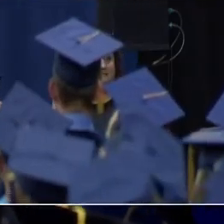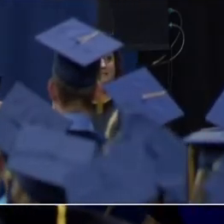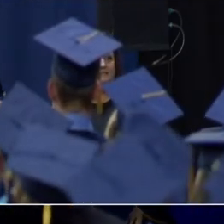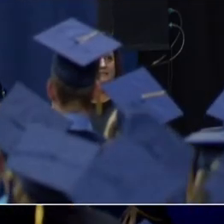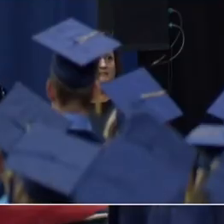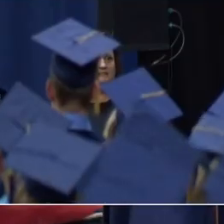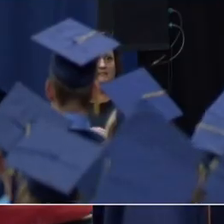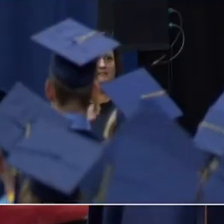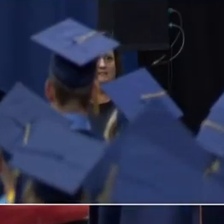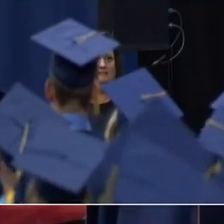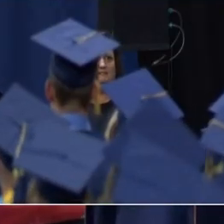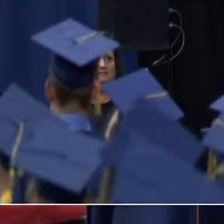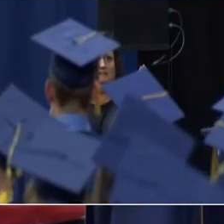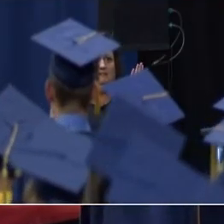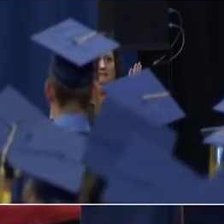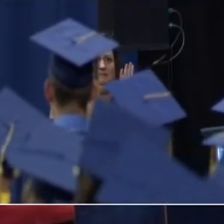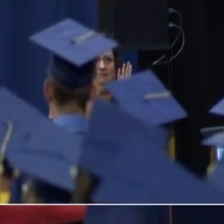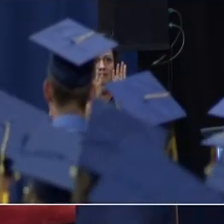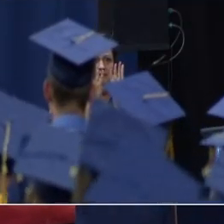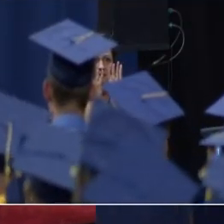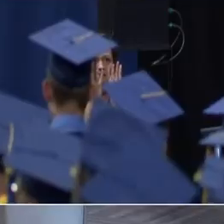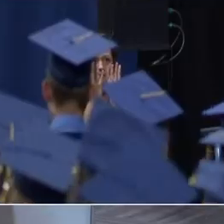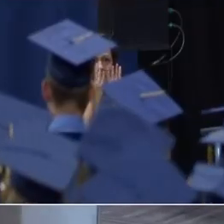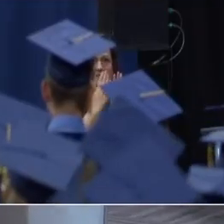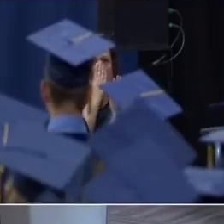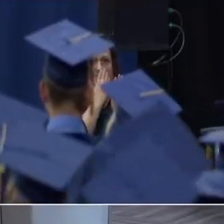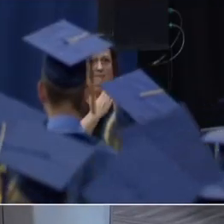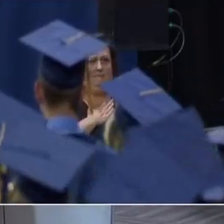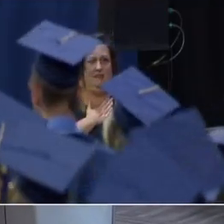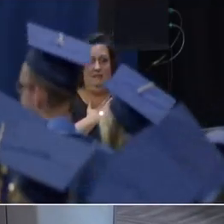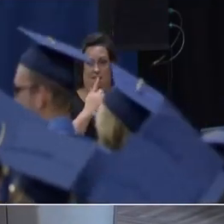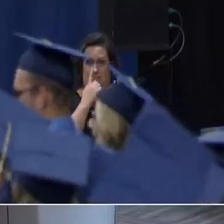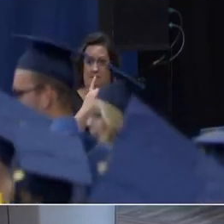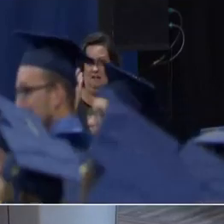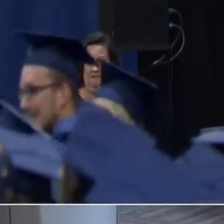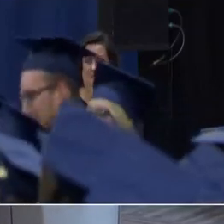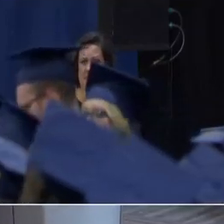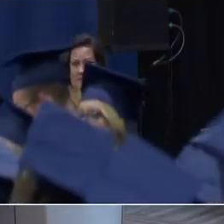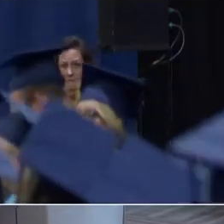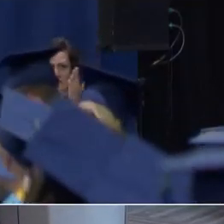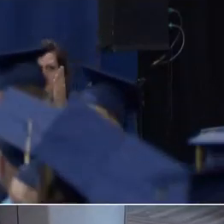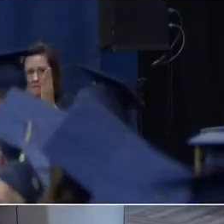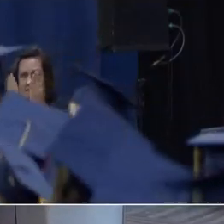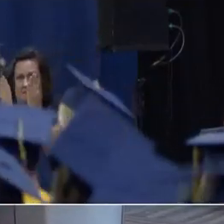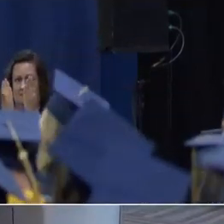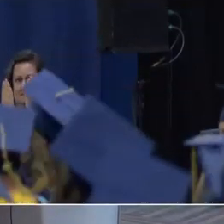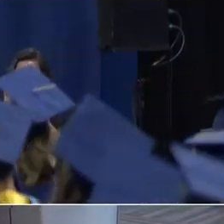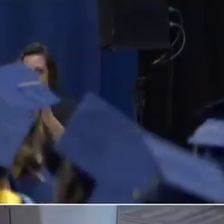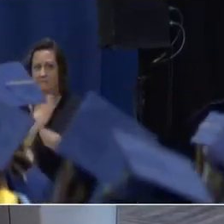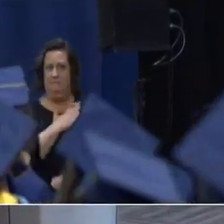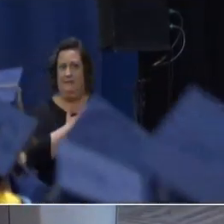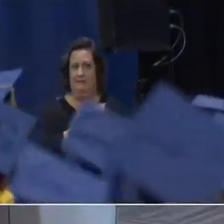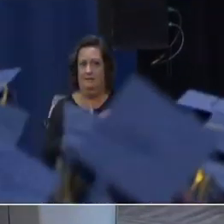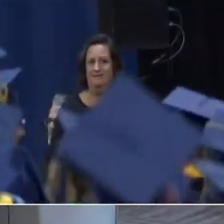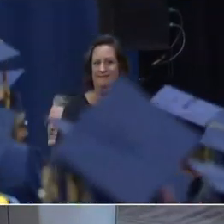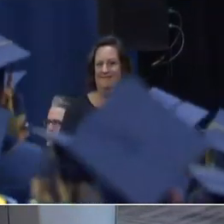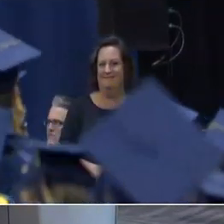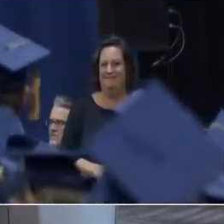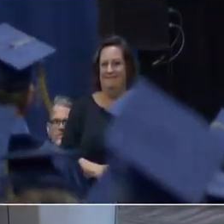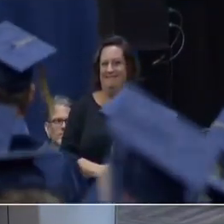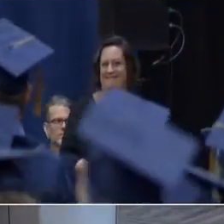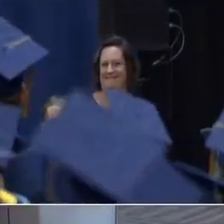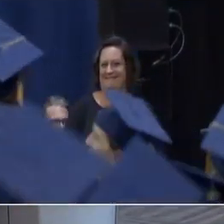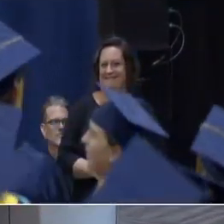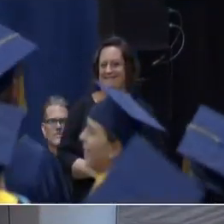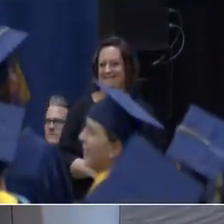Can you folks get a little closer together in the middle there? Scoot in a little bit. There you go, keep going. Come on, you can do that. Come on. All right.